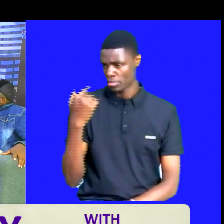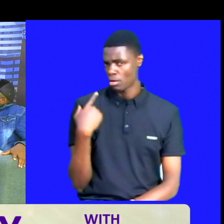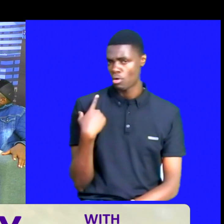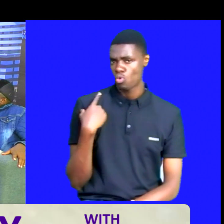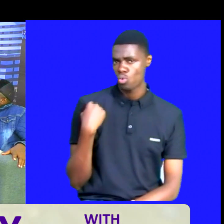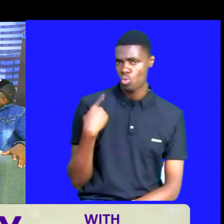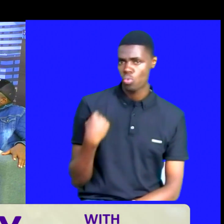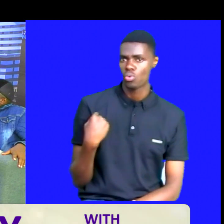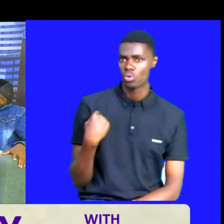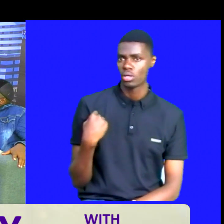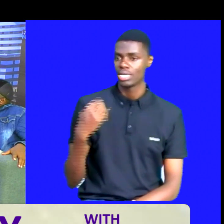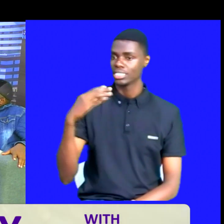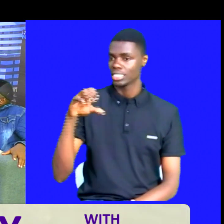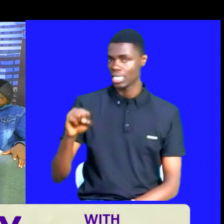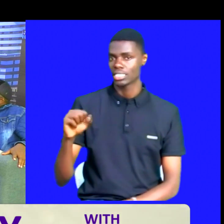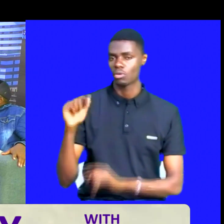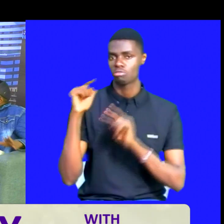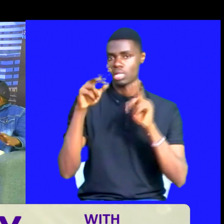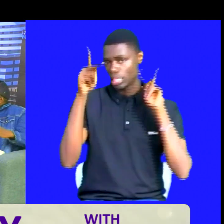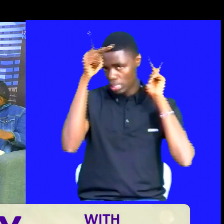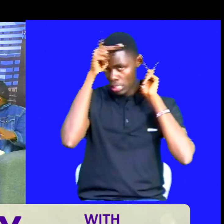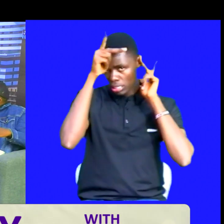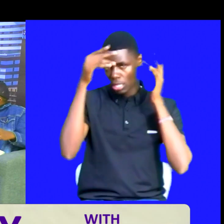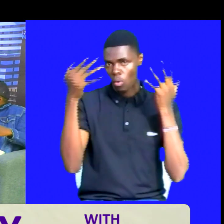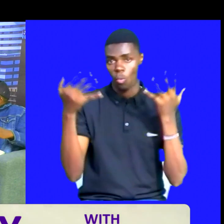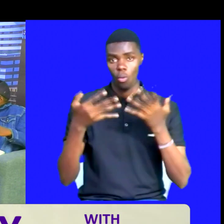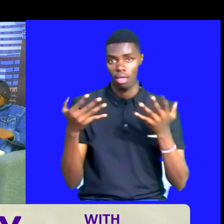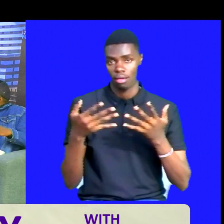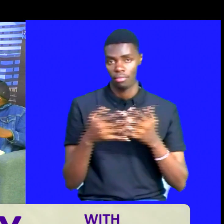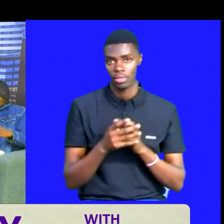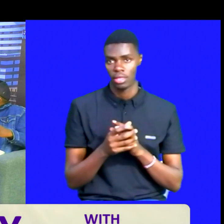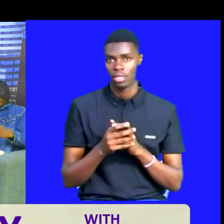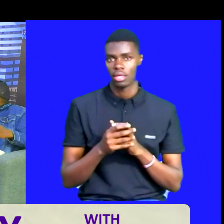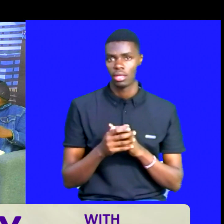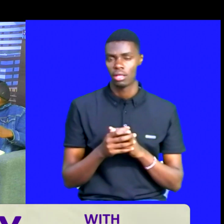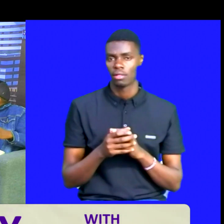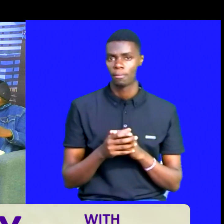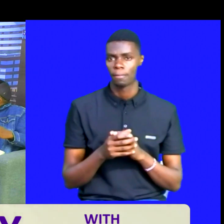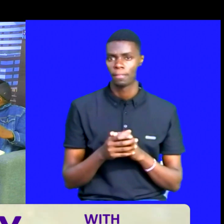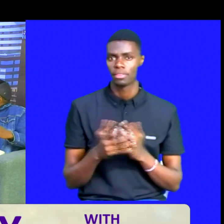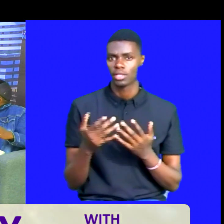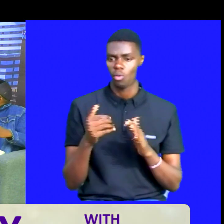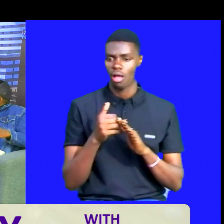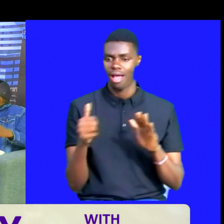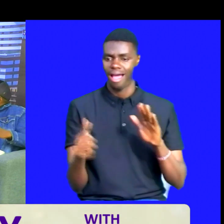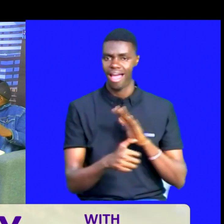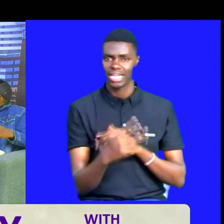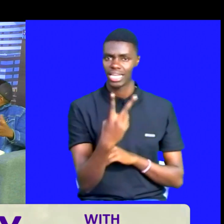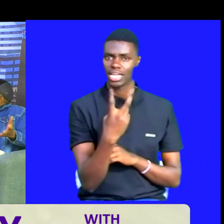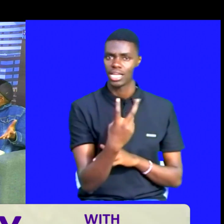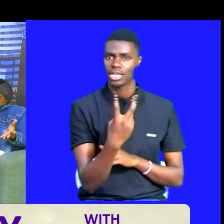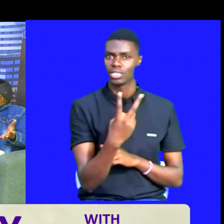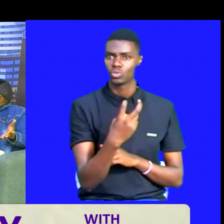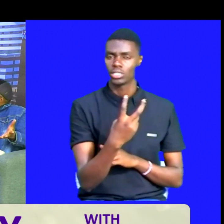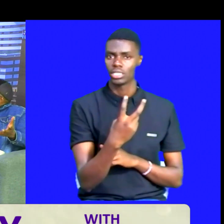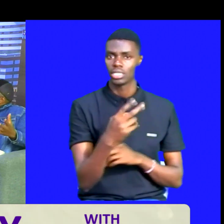the CS was in Kakamega on the local, I think it was the under 20 games which was